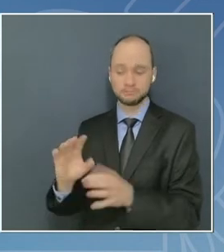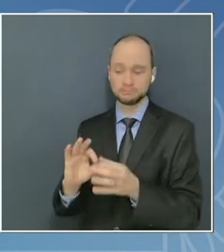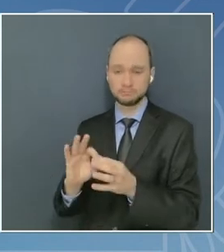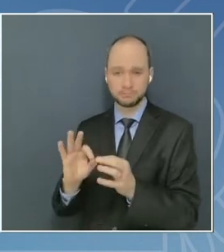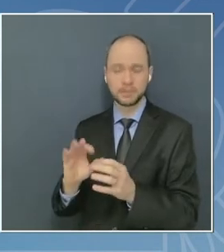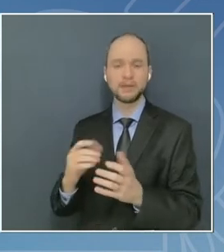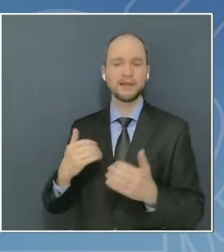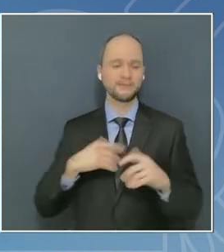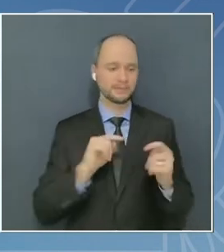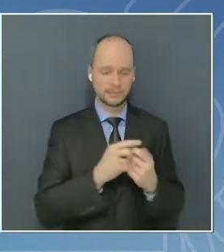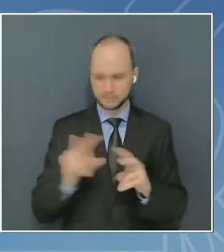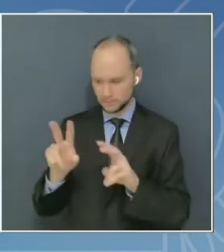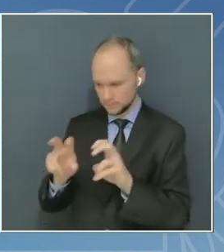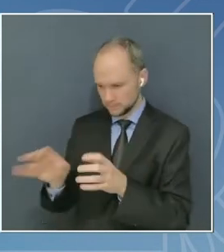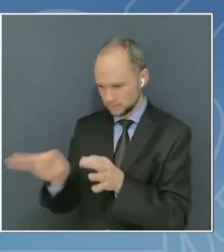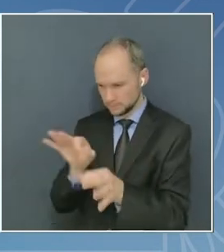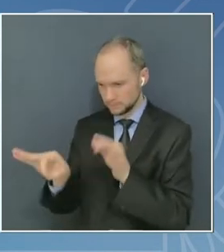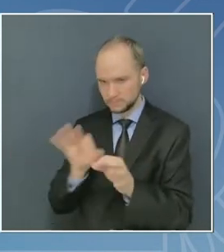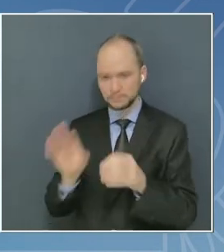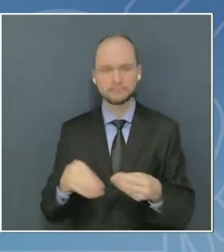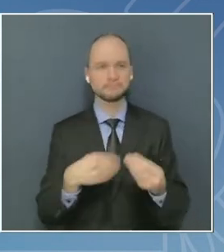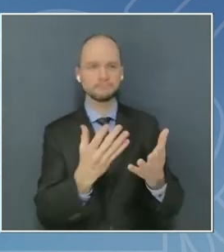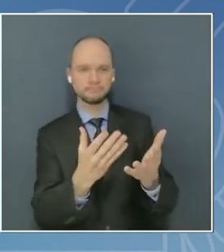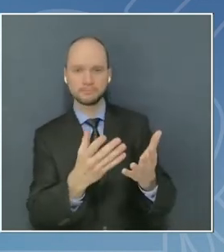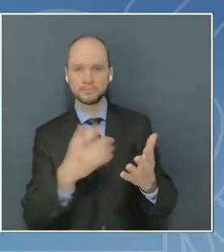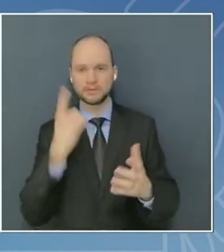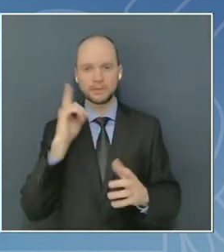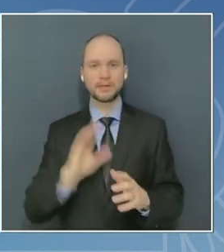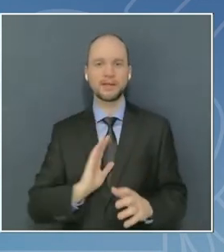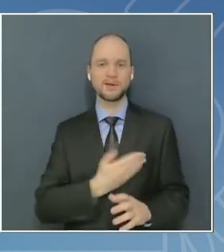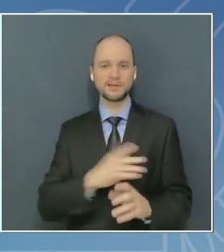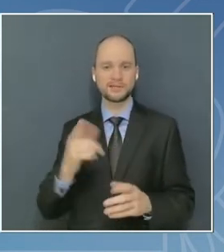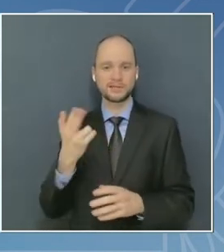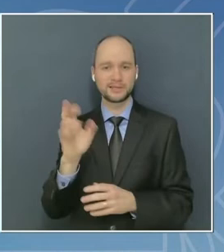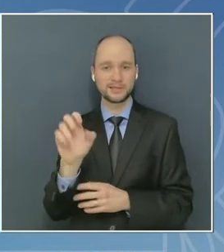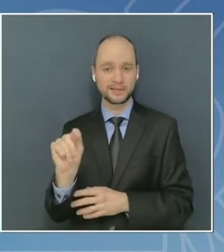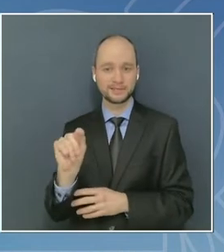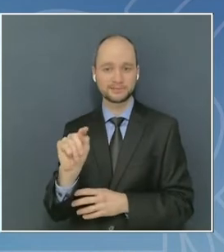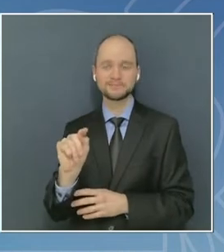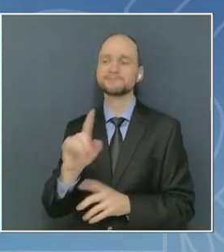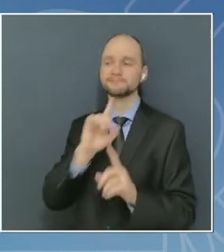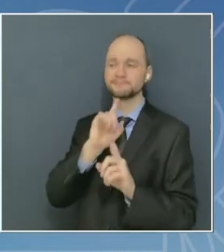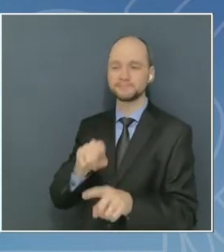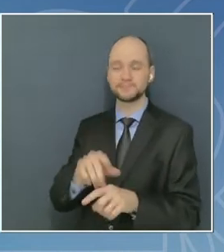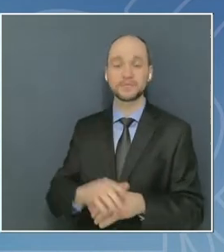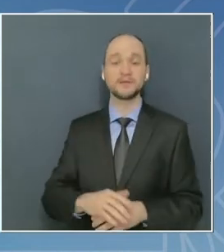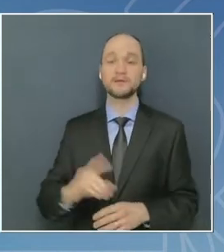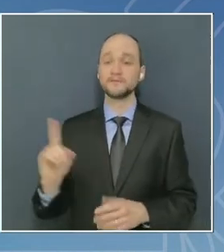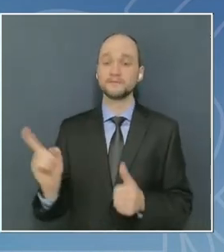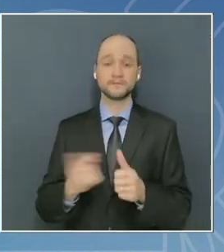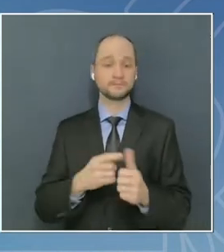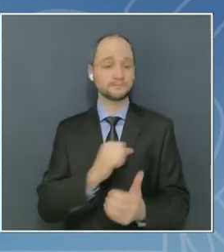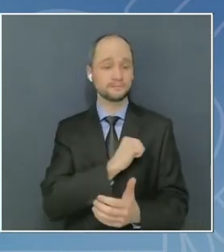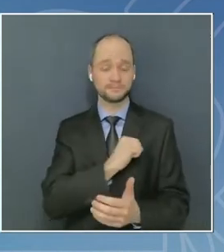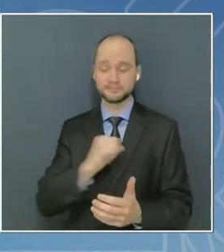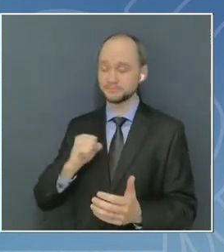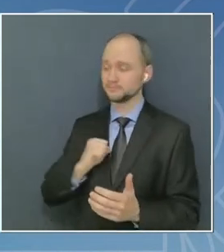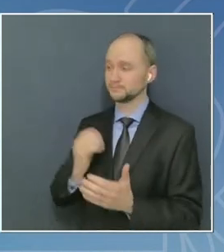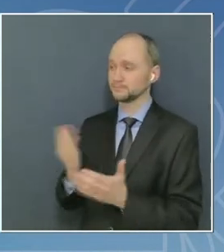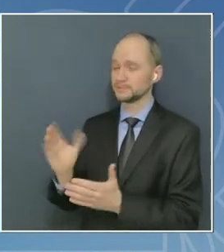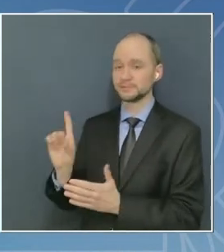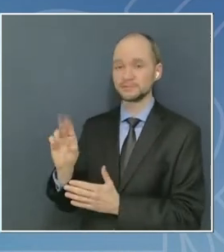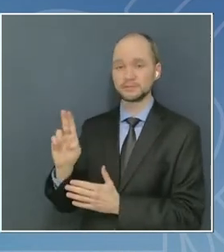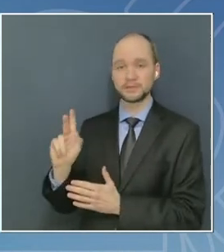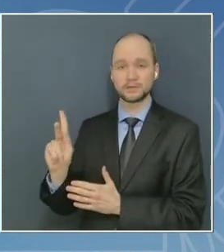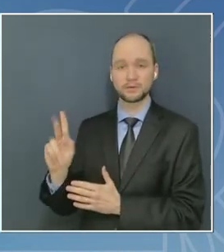be ready for me to ask our guests. Our first distinguished guest is Senator Tammy Duckworth. Senator Duckworth is the first